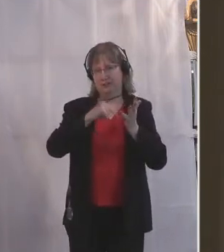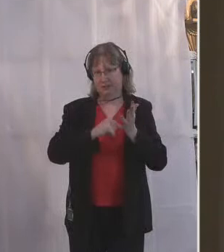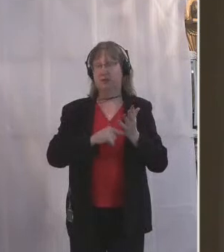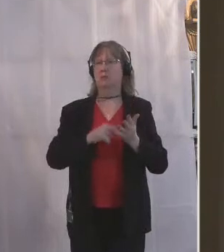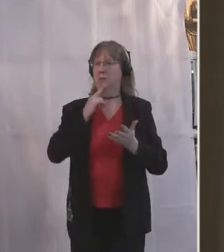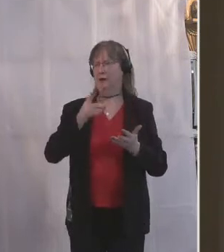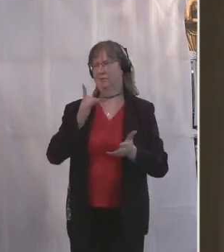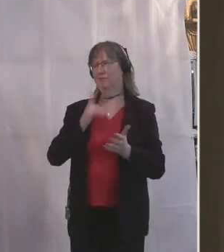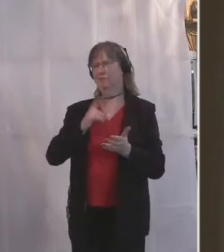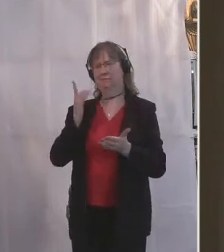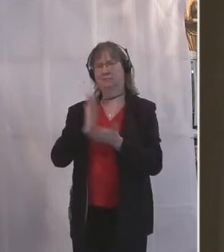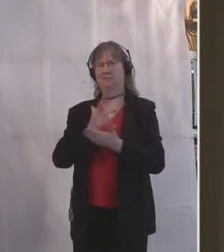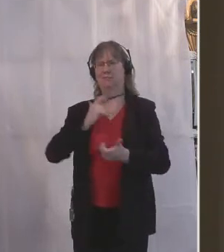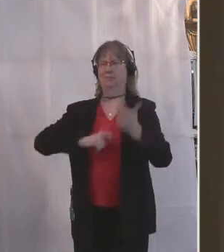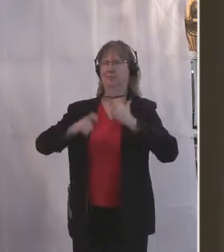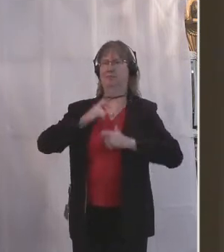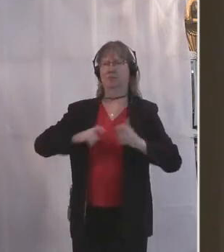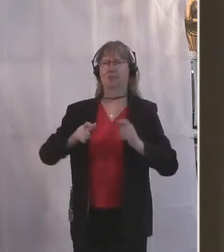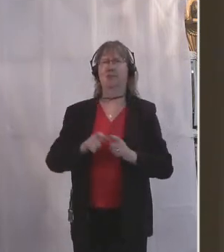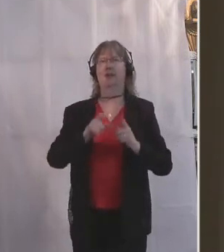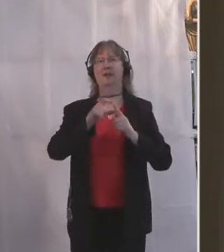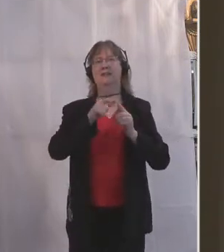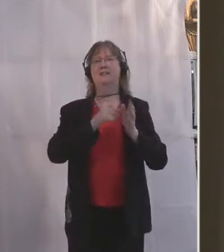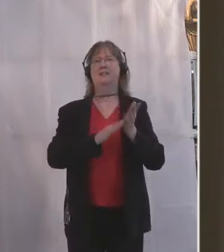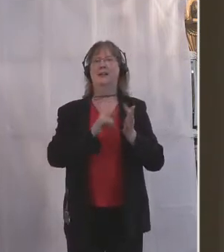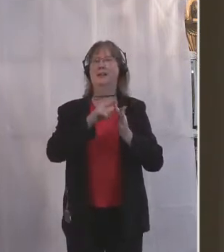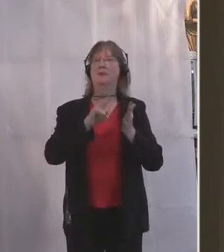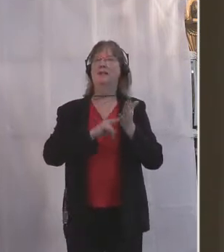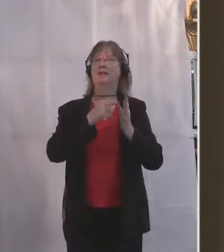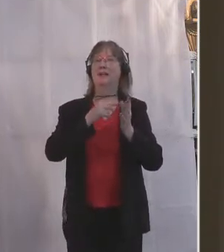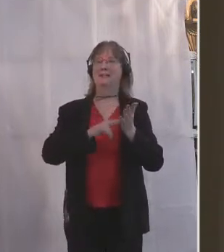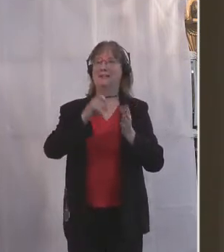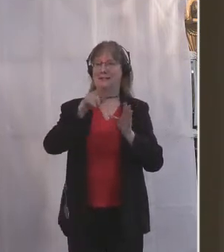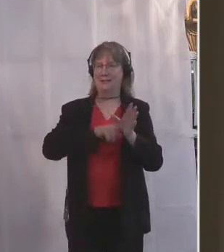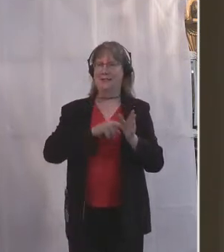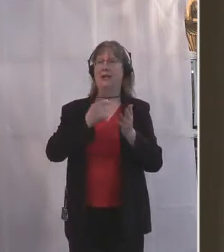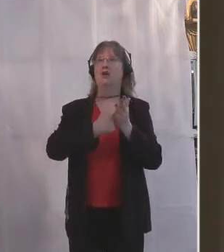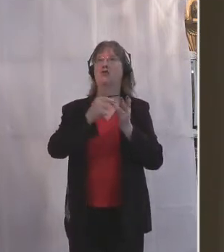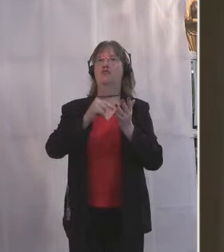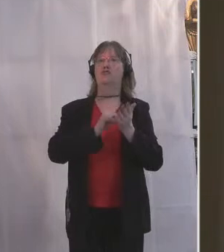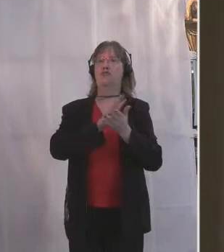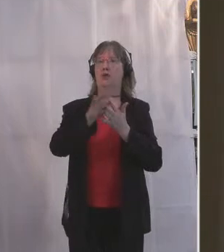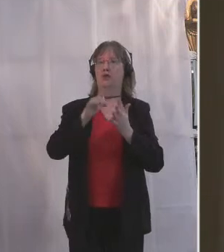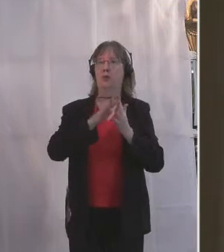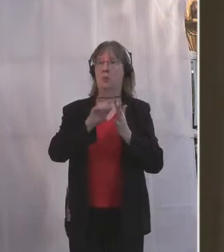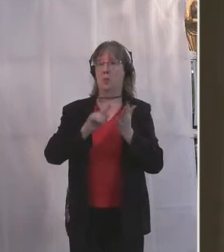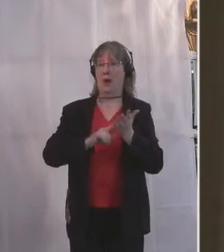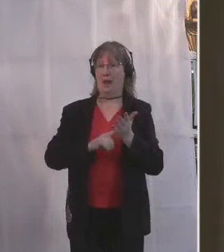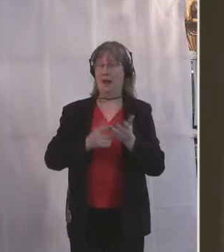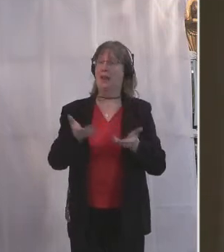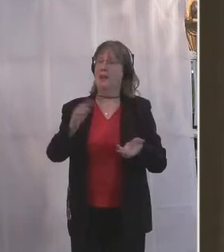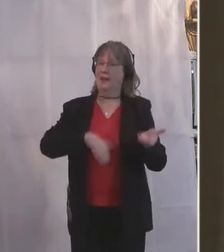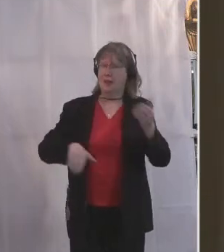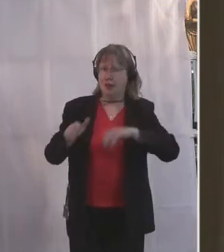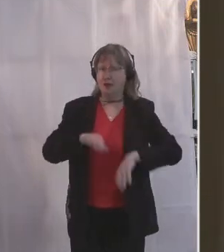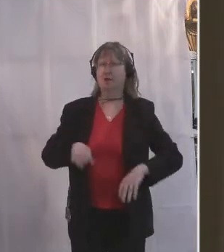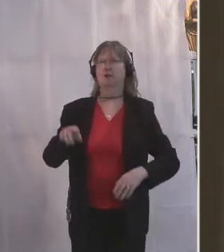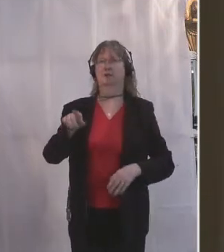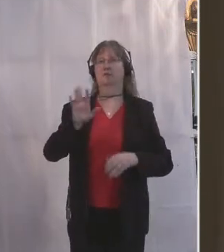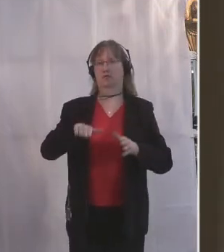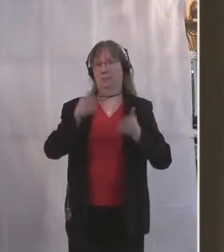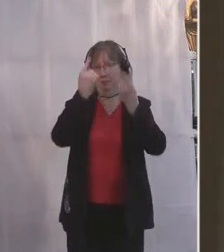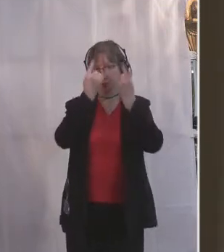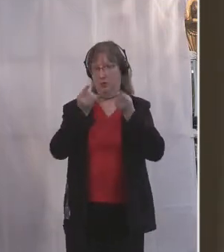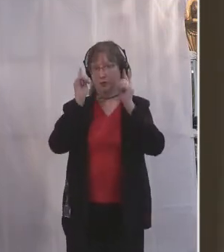proud of, eminent scientists like Dame Nancy Rothwell, who's one of our partners at the university on ID Manchester, And